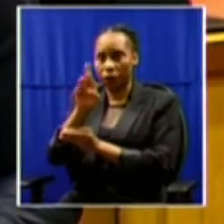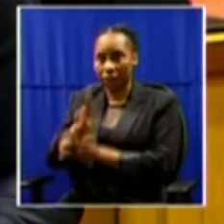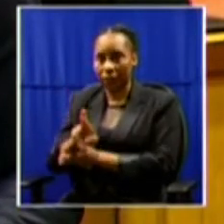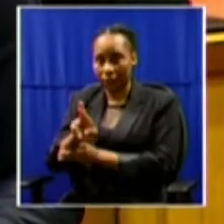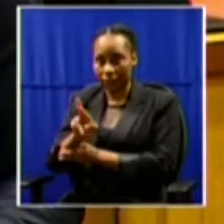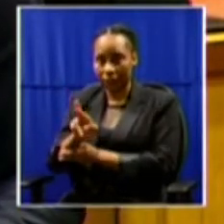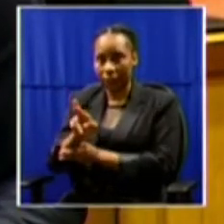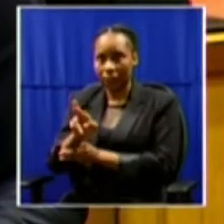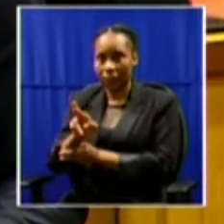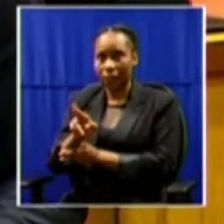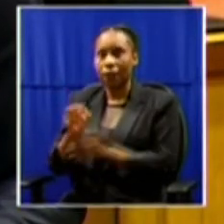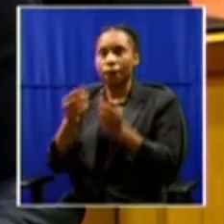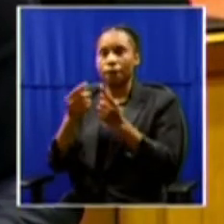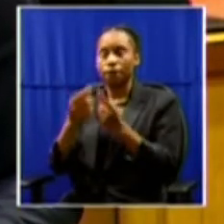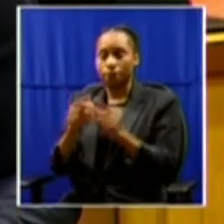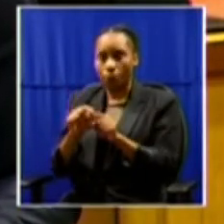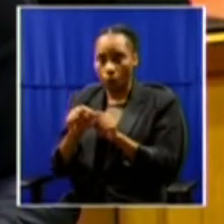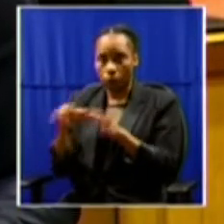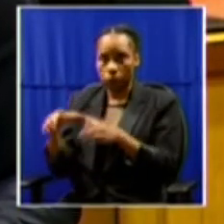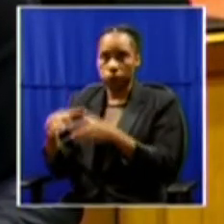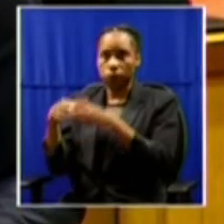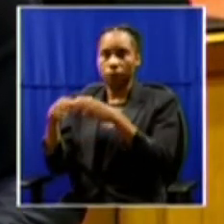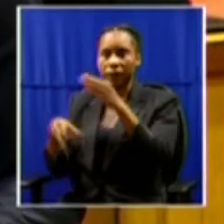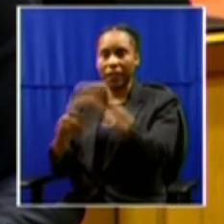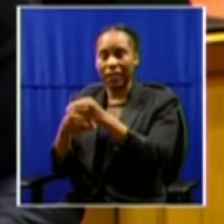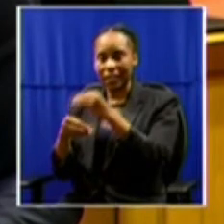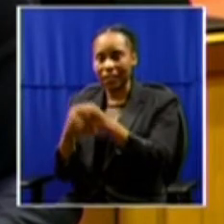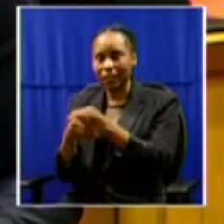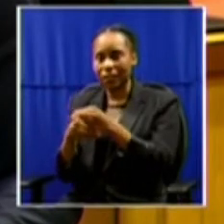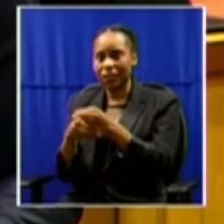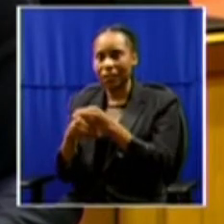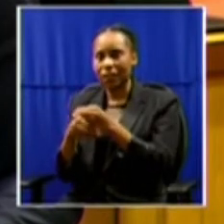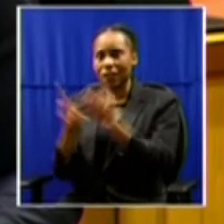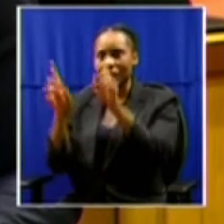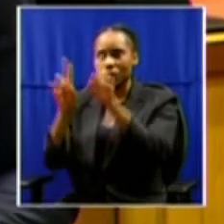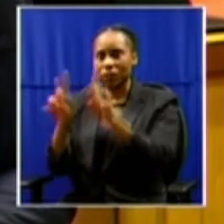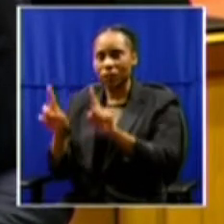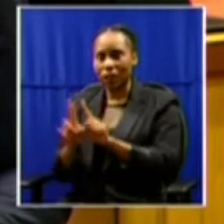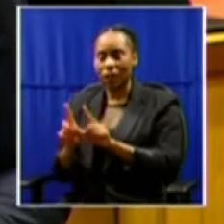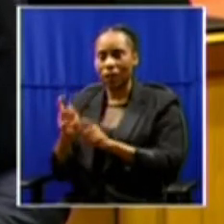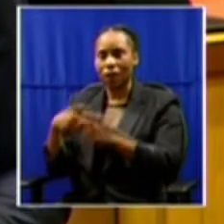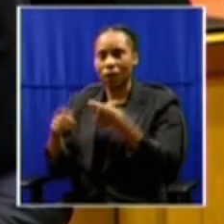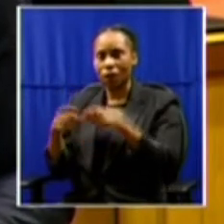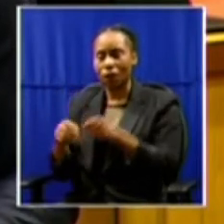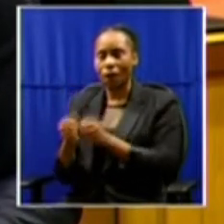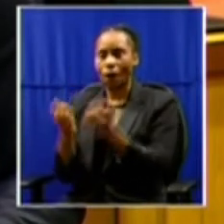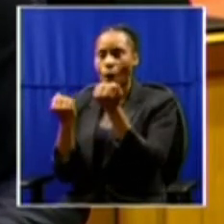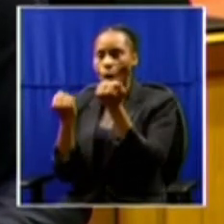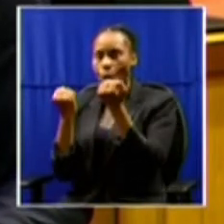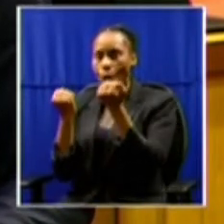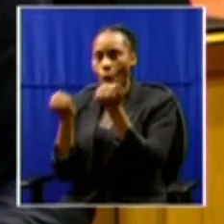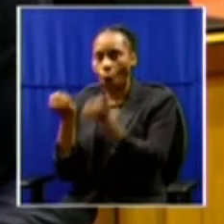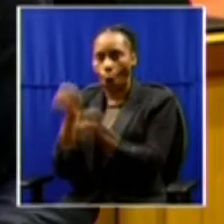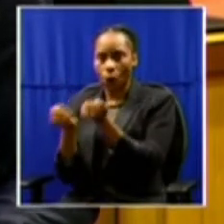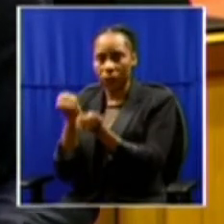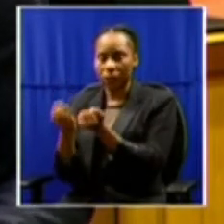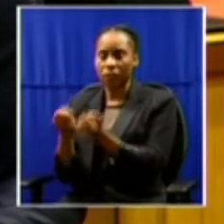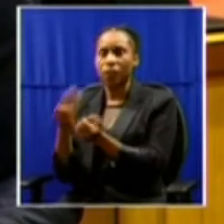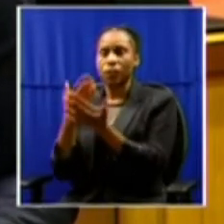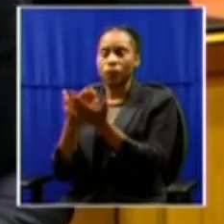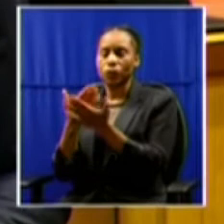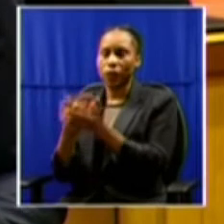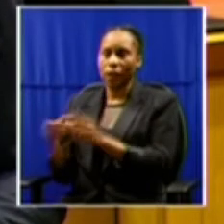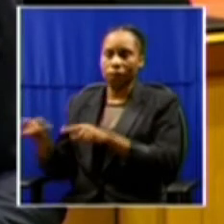the capacitation of additional specialized commercial crimes courts in order to fight fraud and